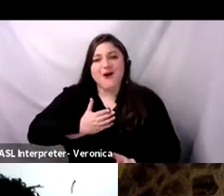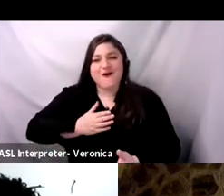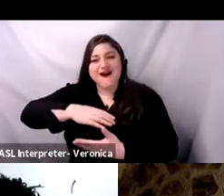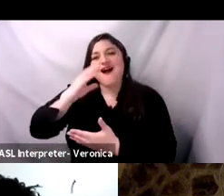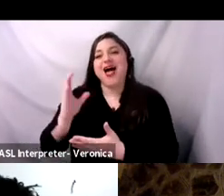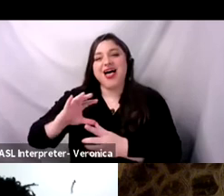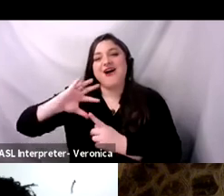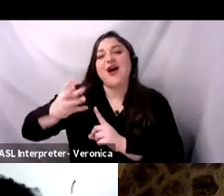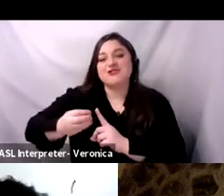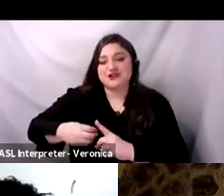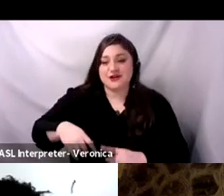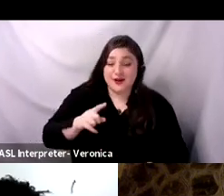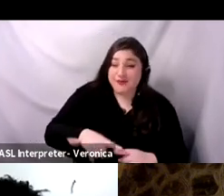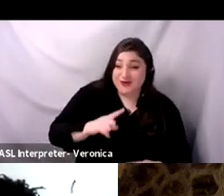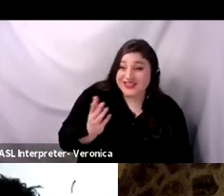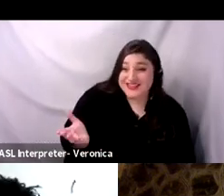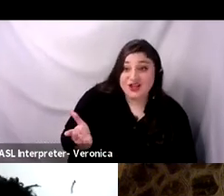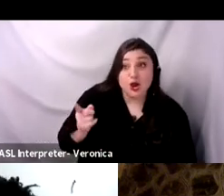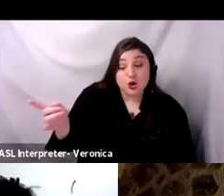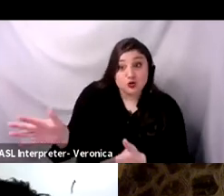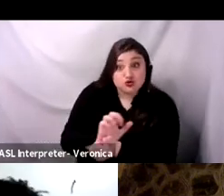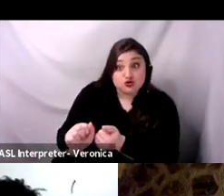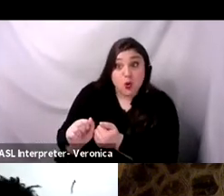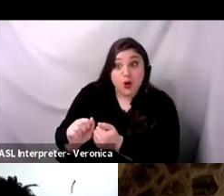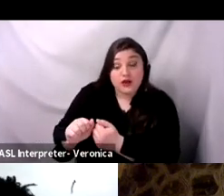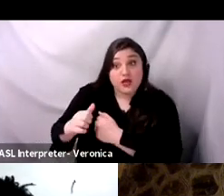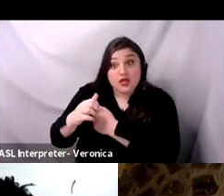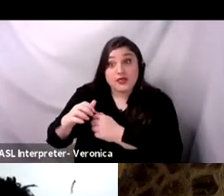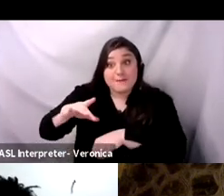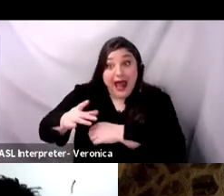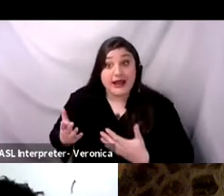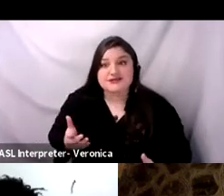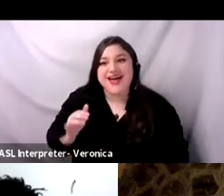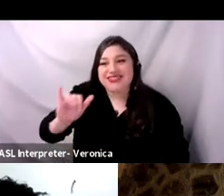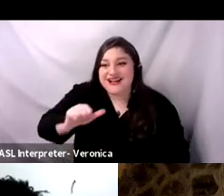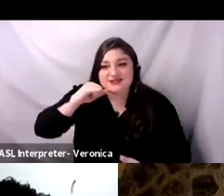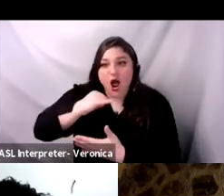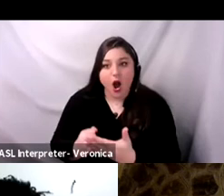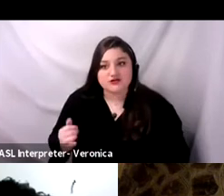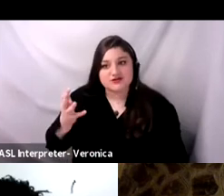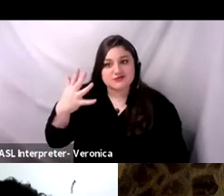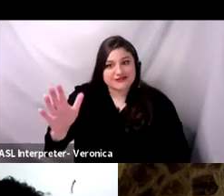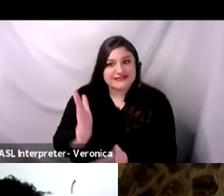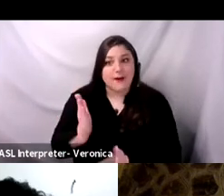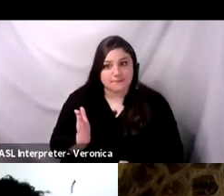the planet, then it's outdated culture and it's not art anyways, so stop it, you know?